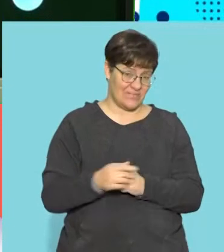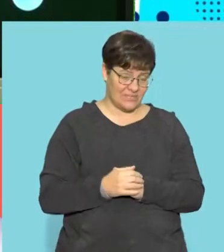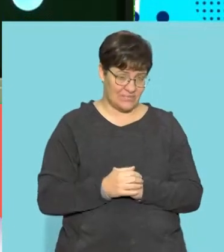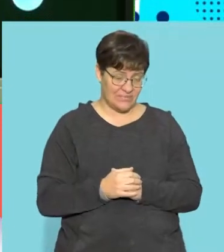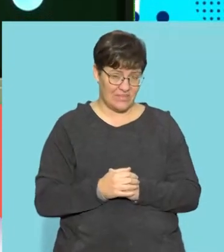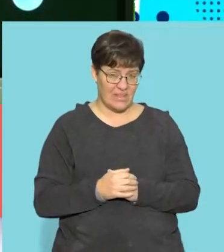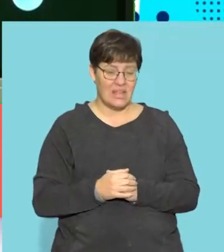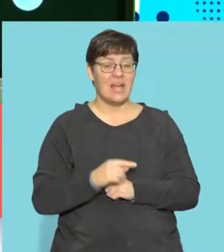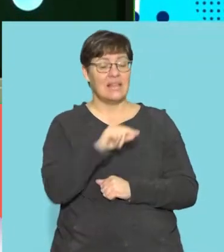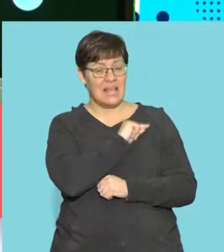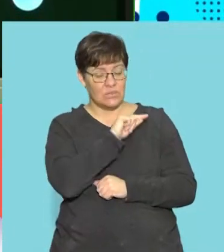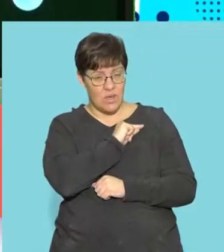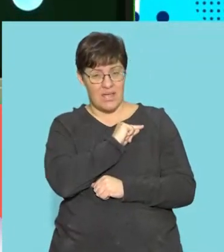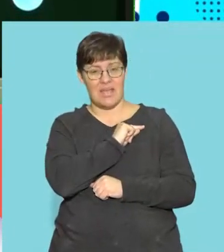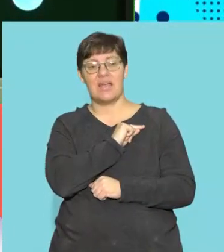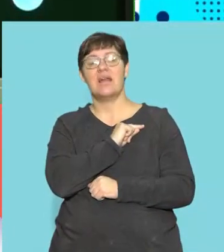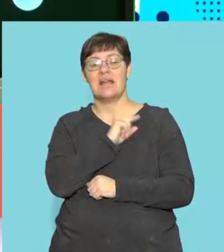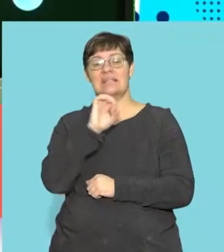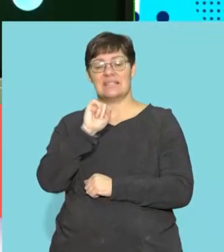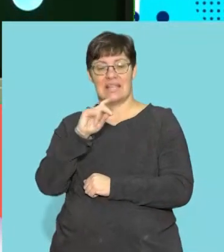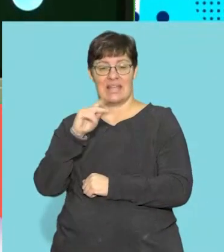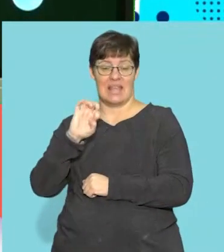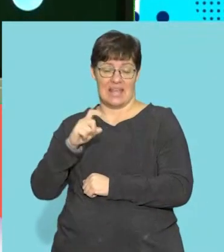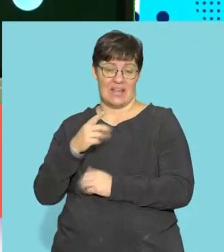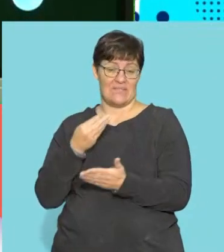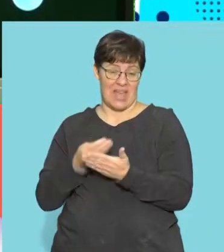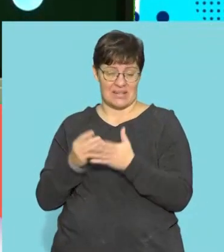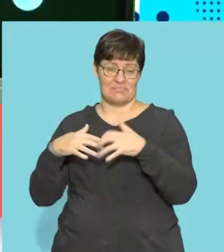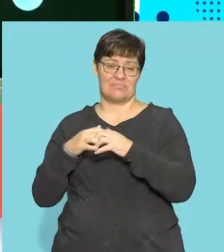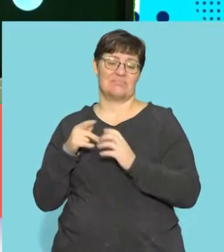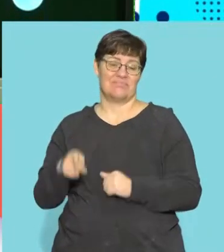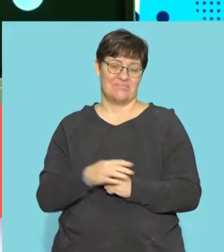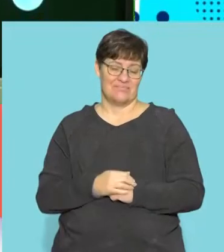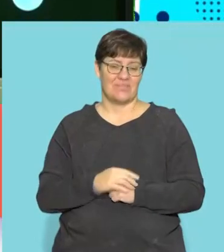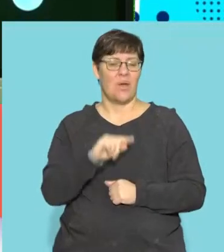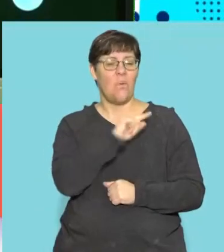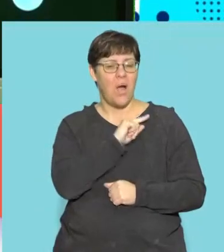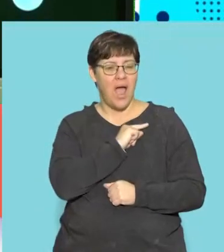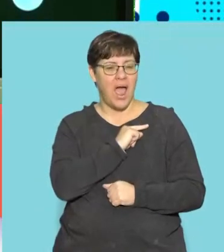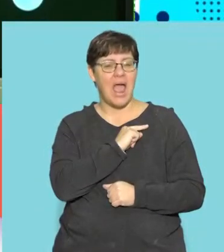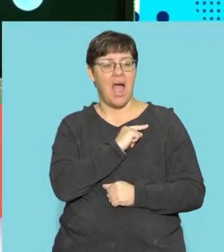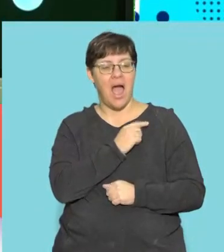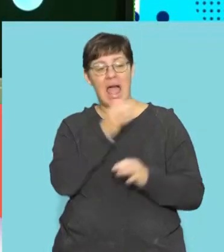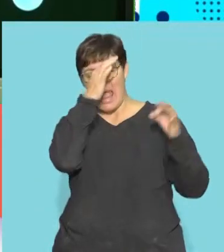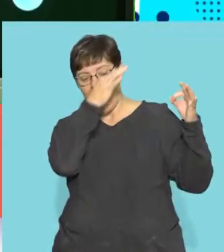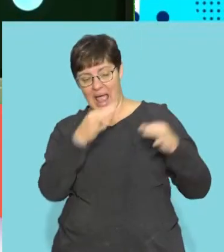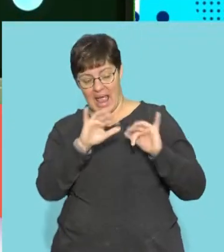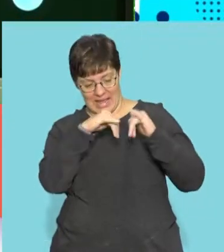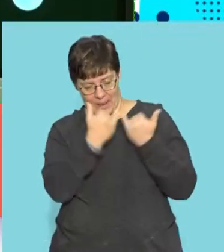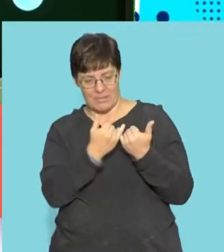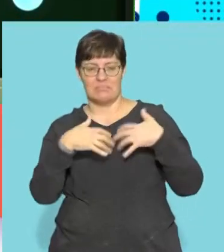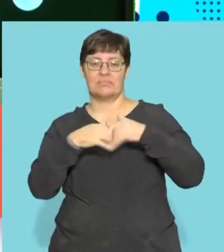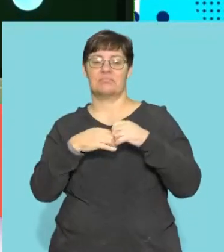not be a wise decision. Hence, the concept of a sinking fund is there. so that you make smart decisions